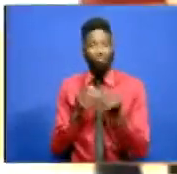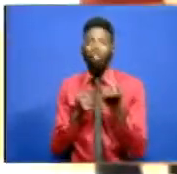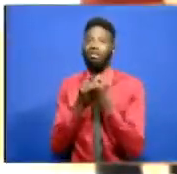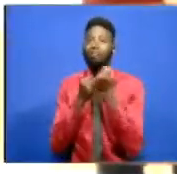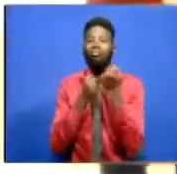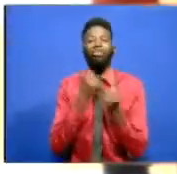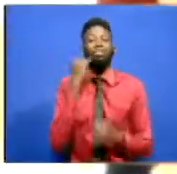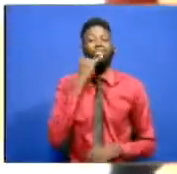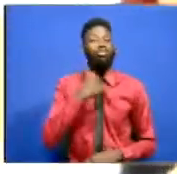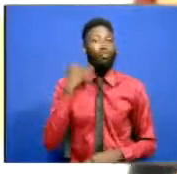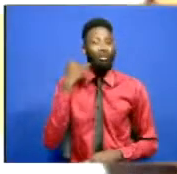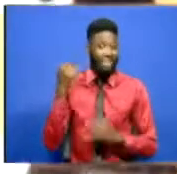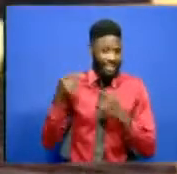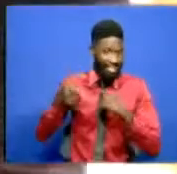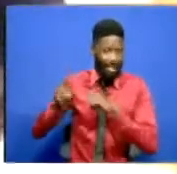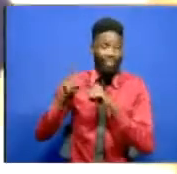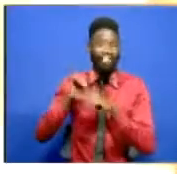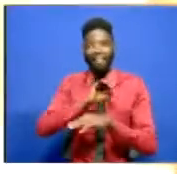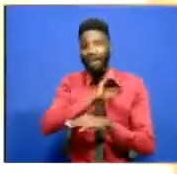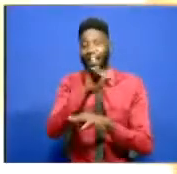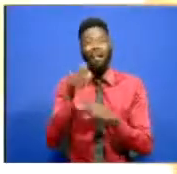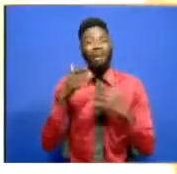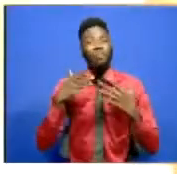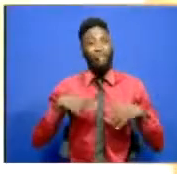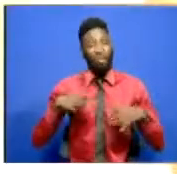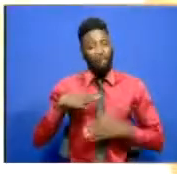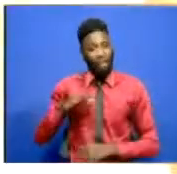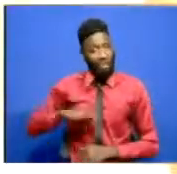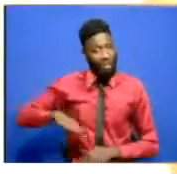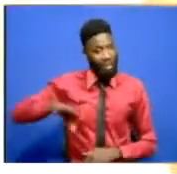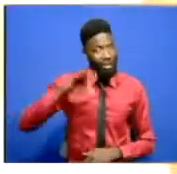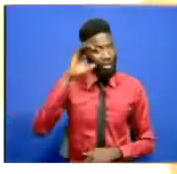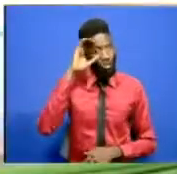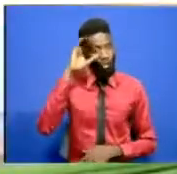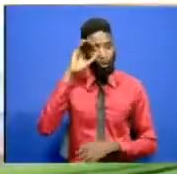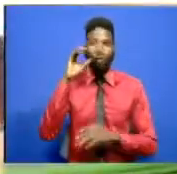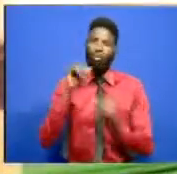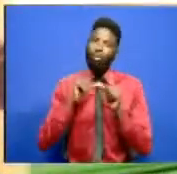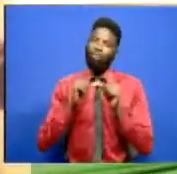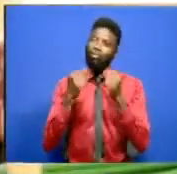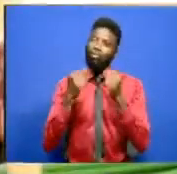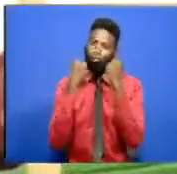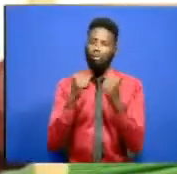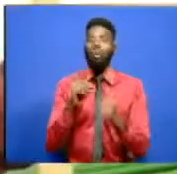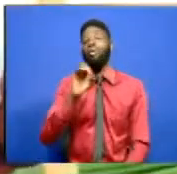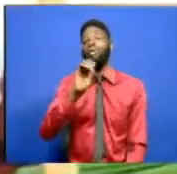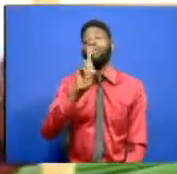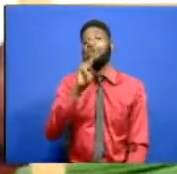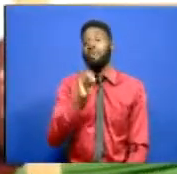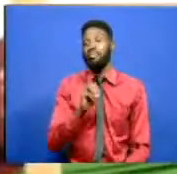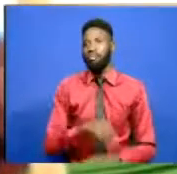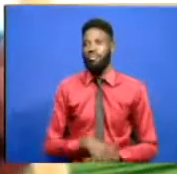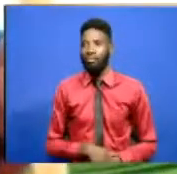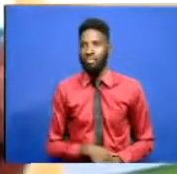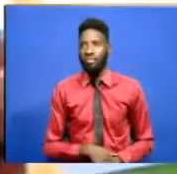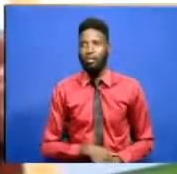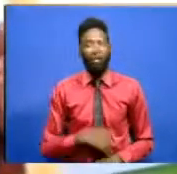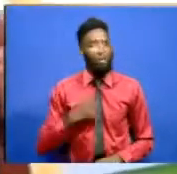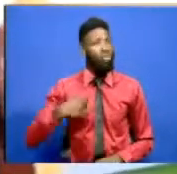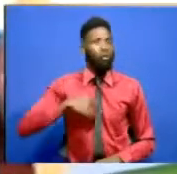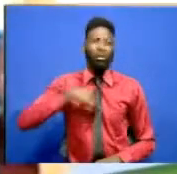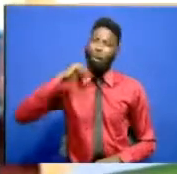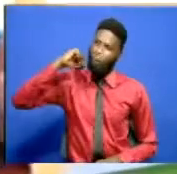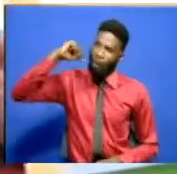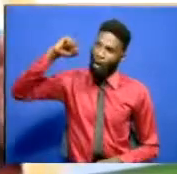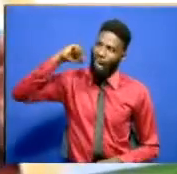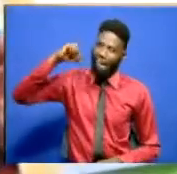has repeatedly urged the region to remain firm in the ODM party. Lakini usikote wa siasa, tunakupenda wenyewe.